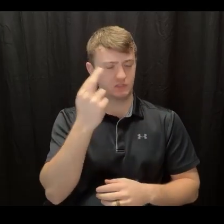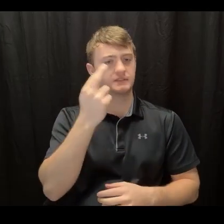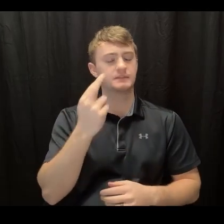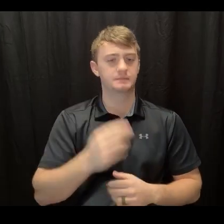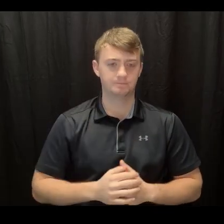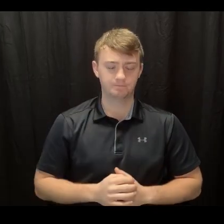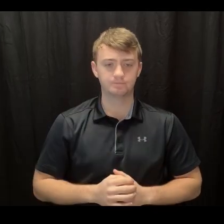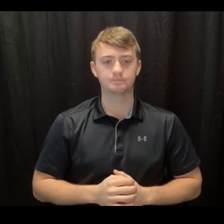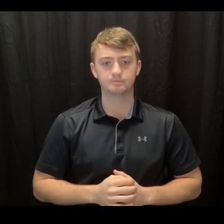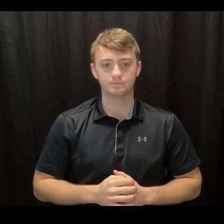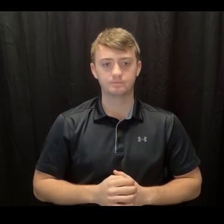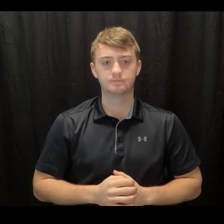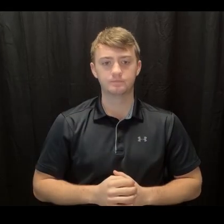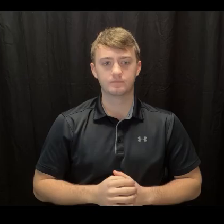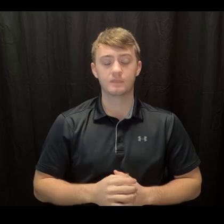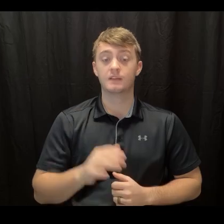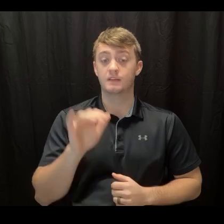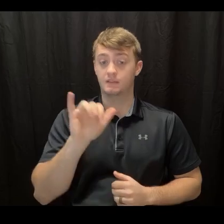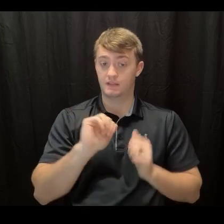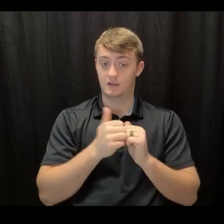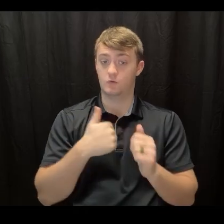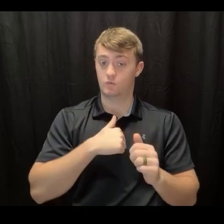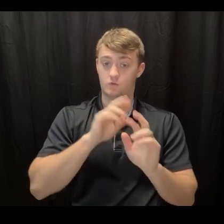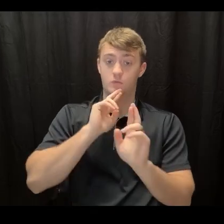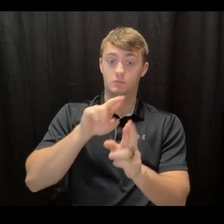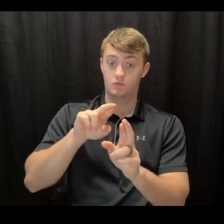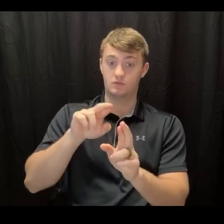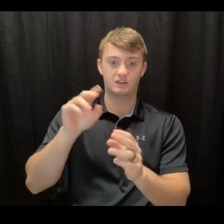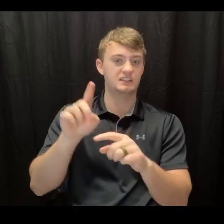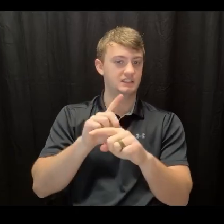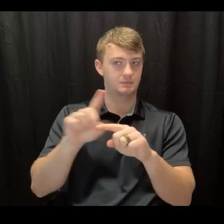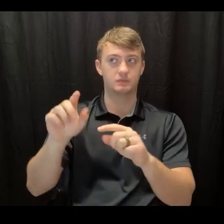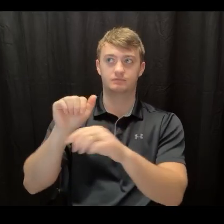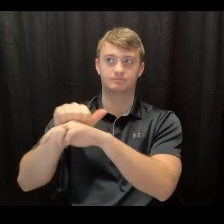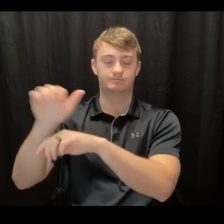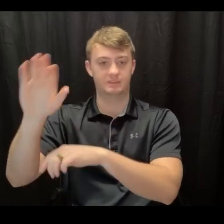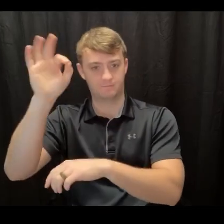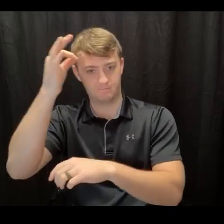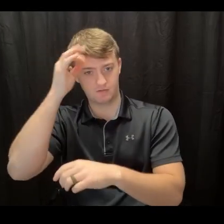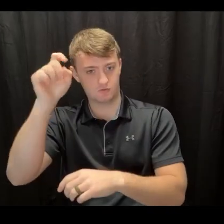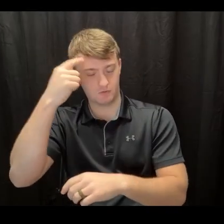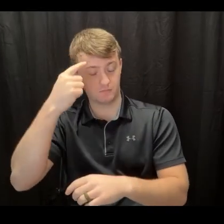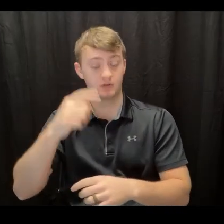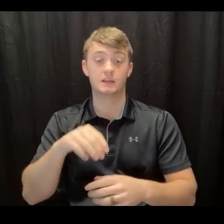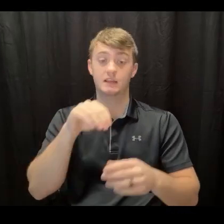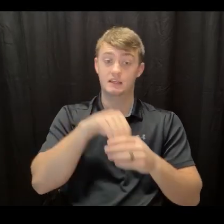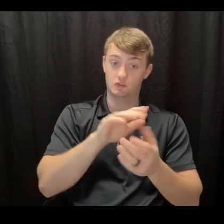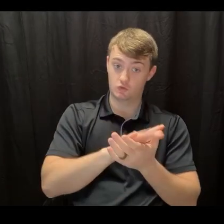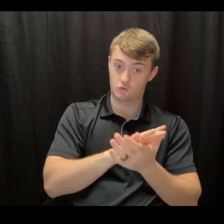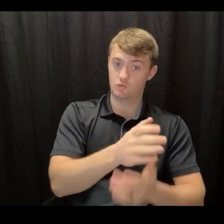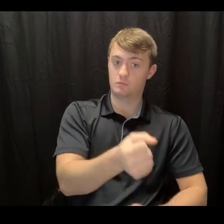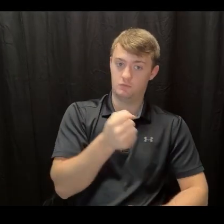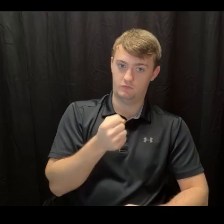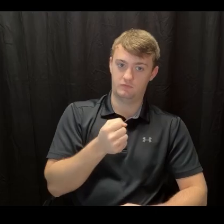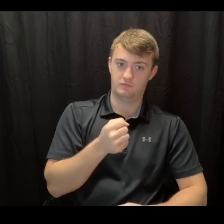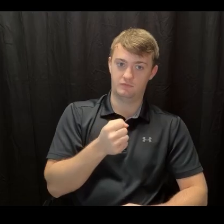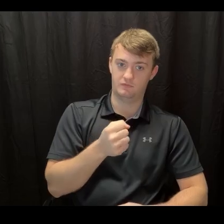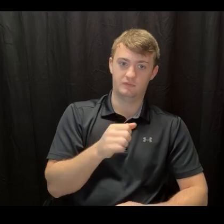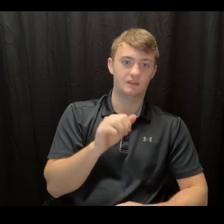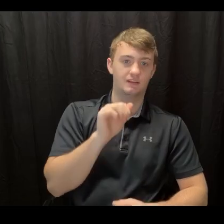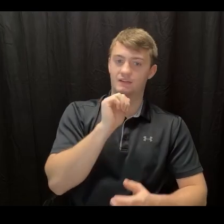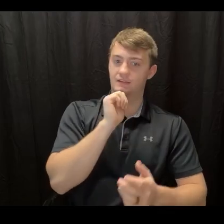several reasons. So this is how we report discipline to the federal government. We report in-school removals. That's